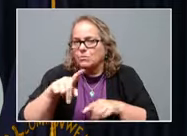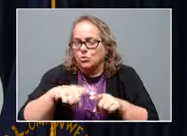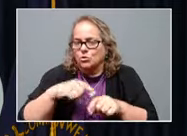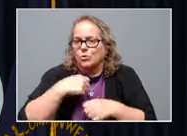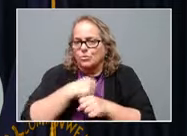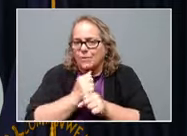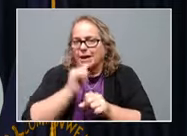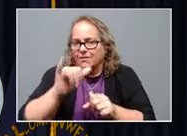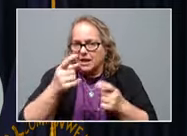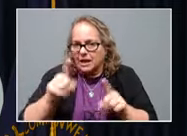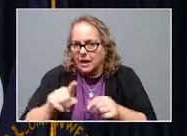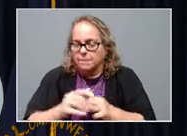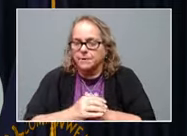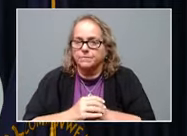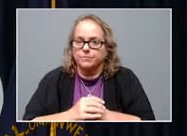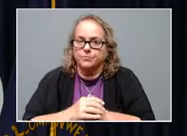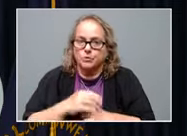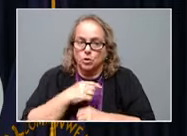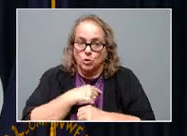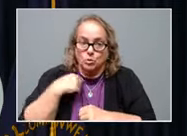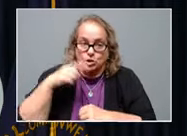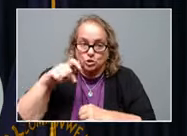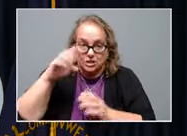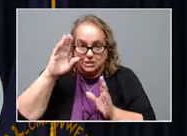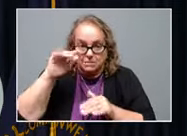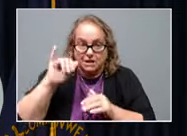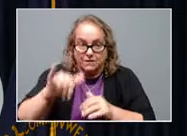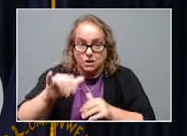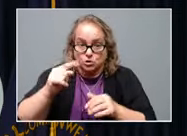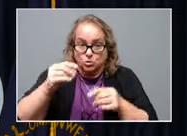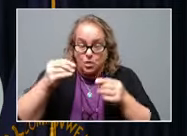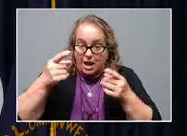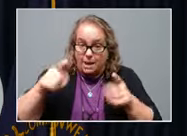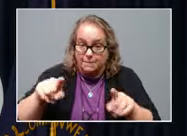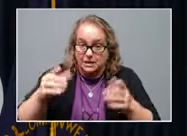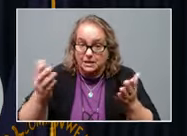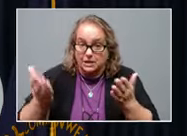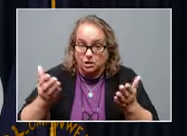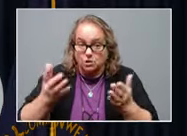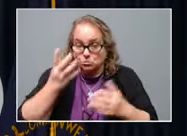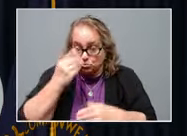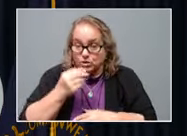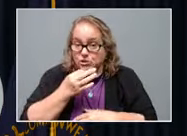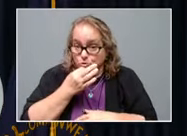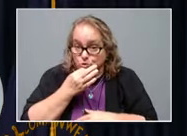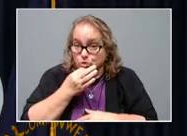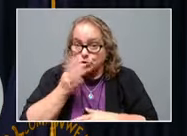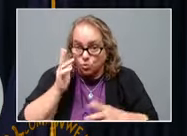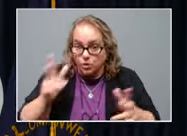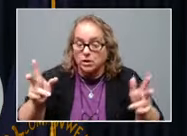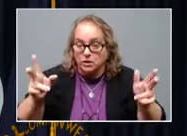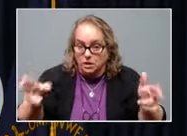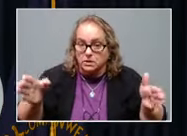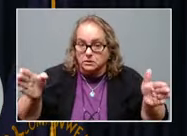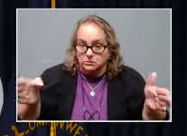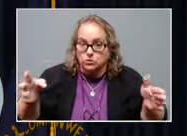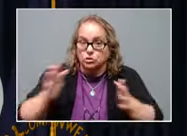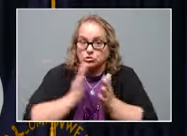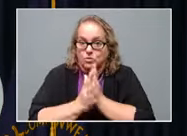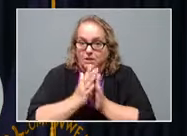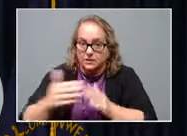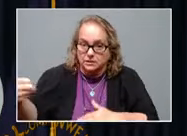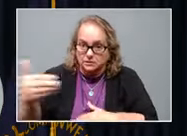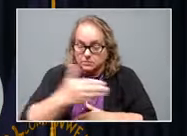happen. We ought to expect it to be happening here pretty soon. and the contract will